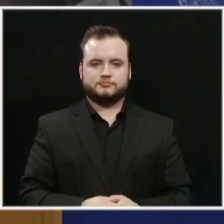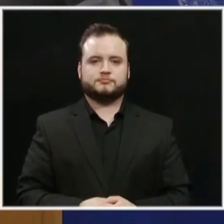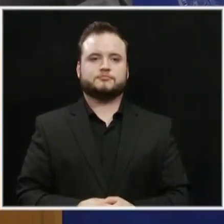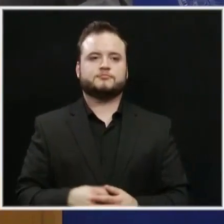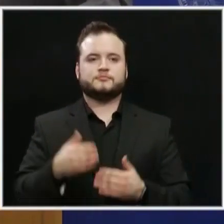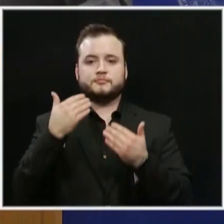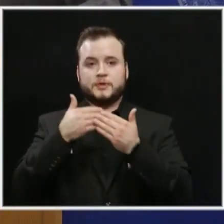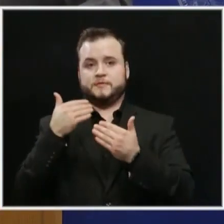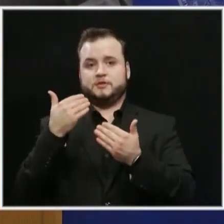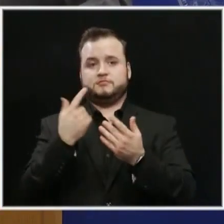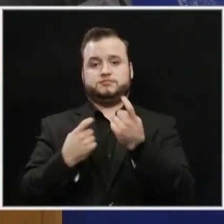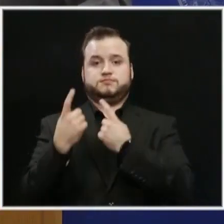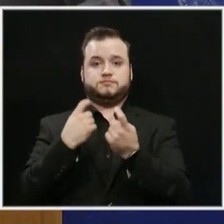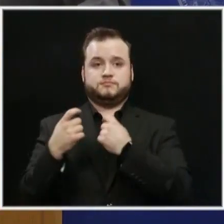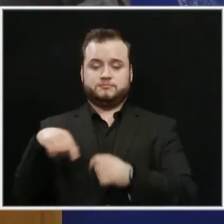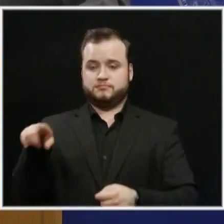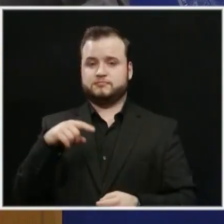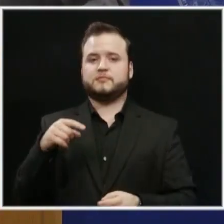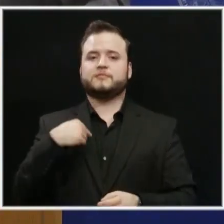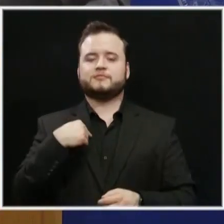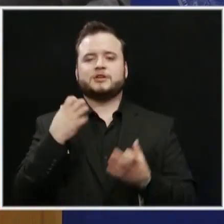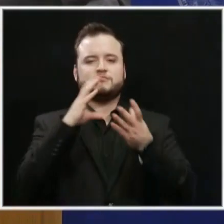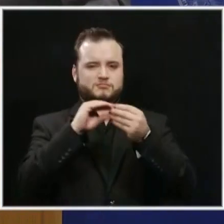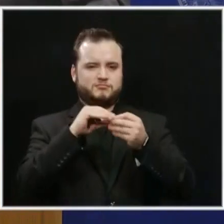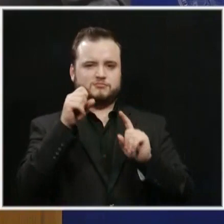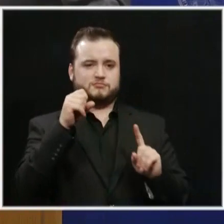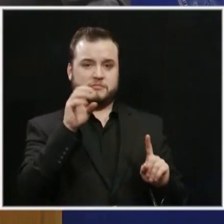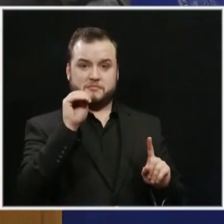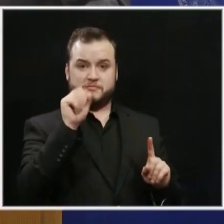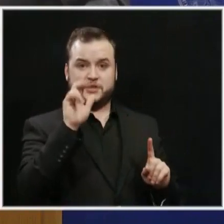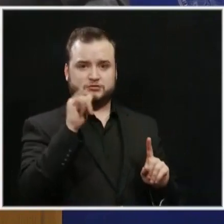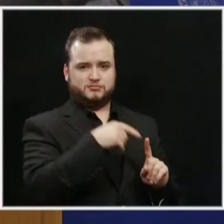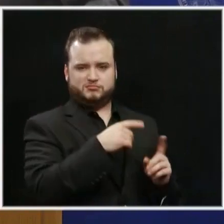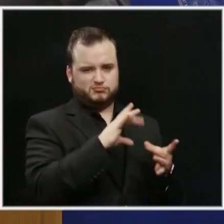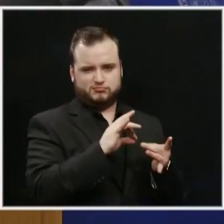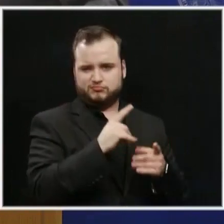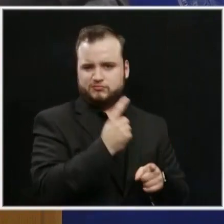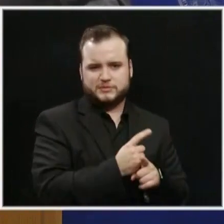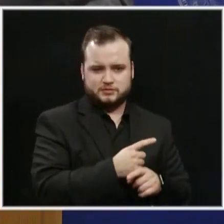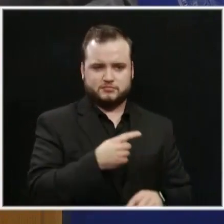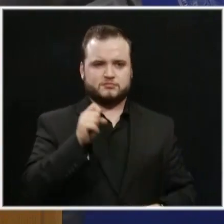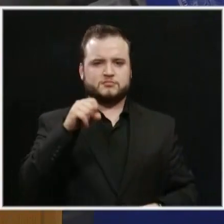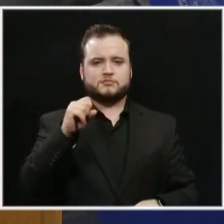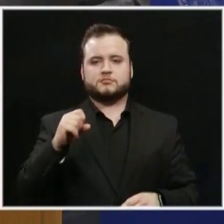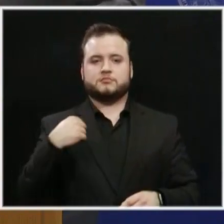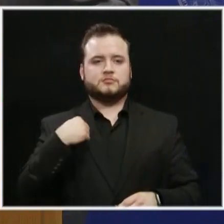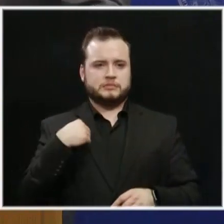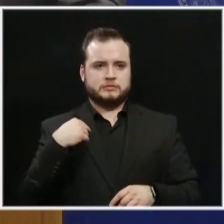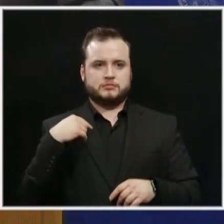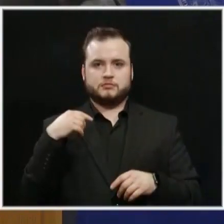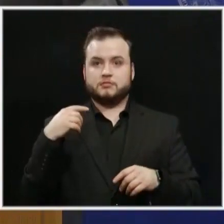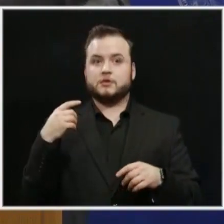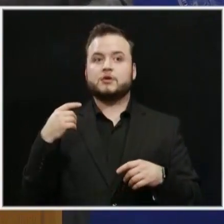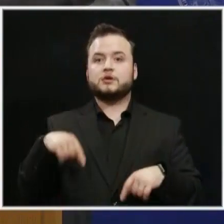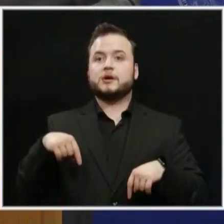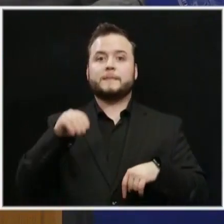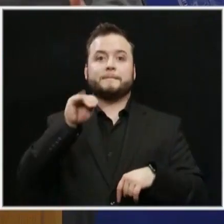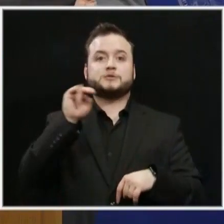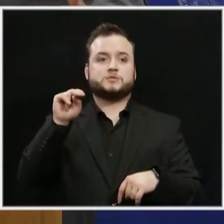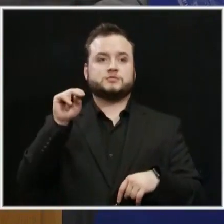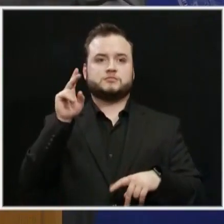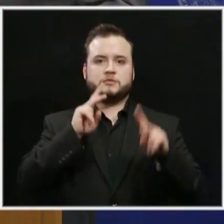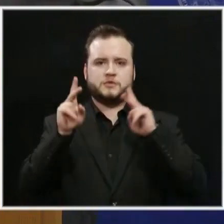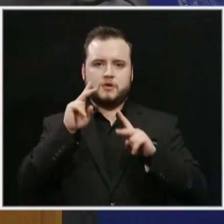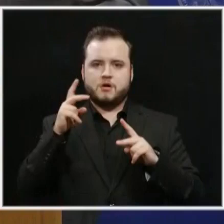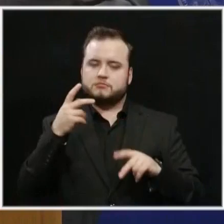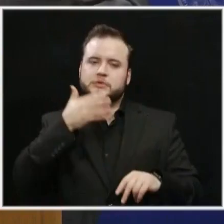Mary's exactly right. The work that Minnesotans have done have put us in a place unlike any other place in the country. The ingenuity of people at our